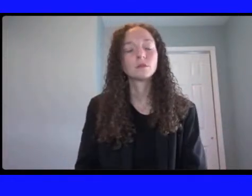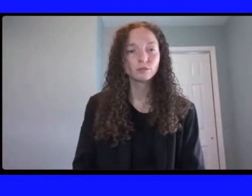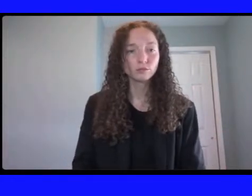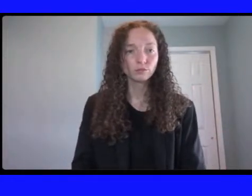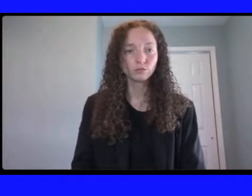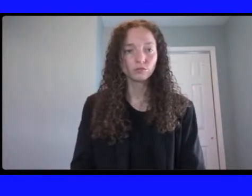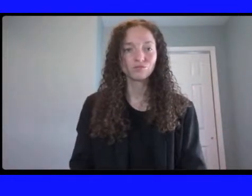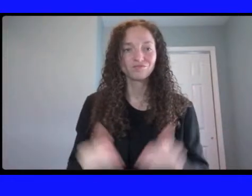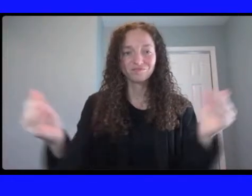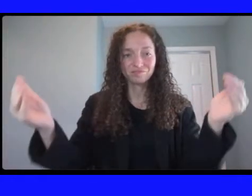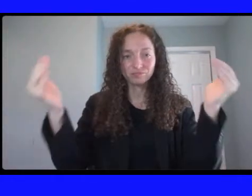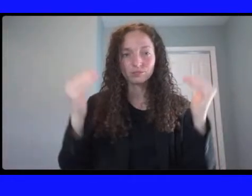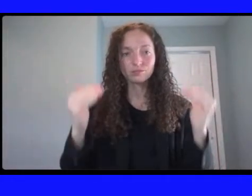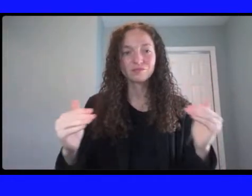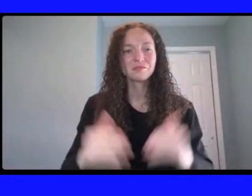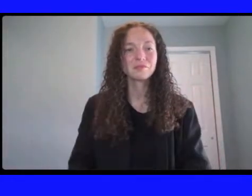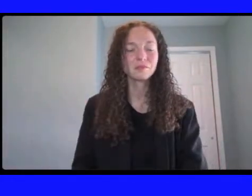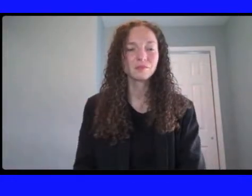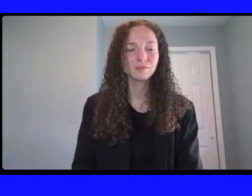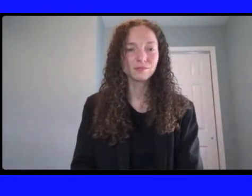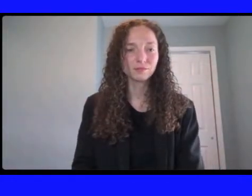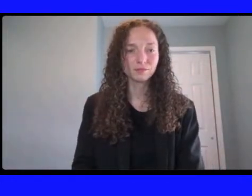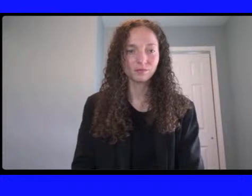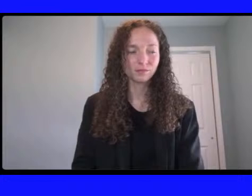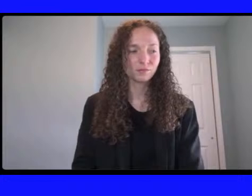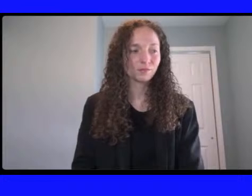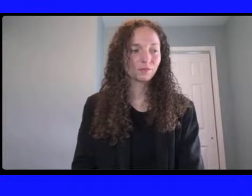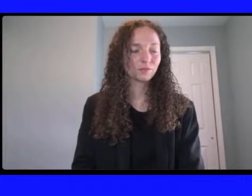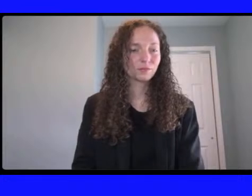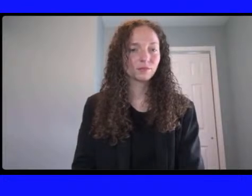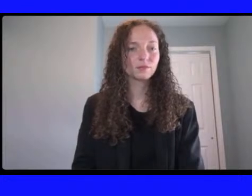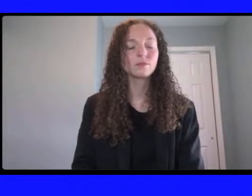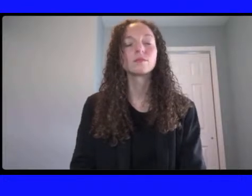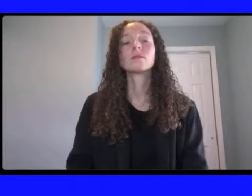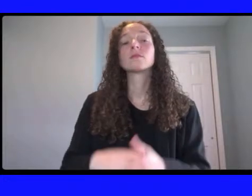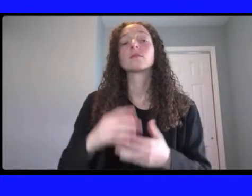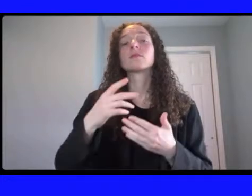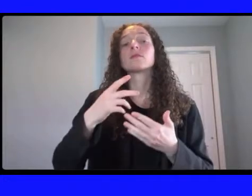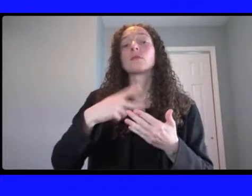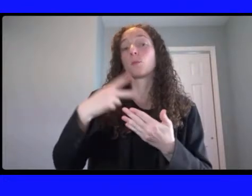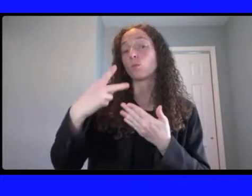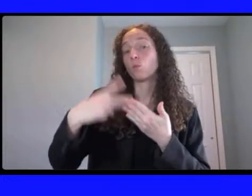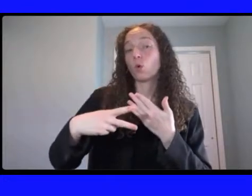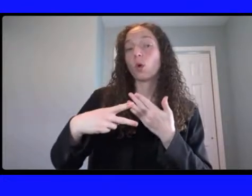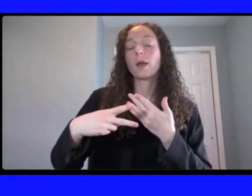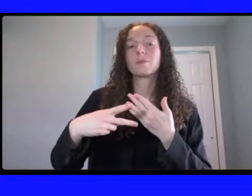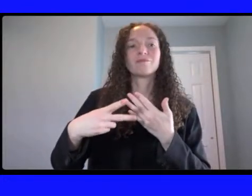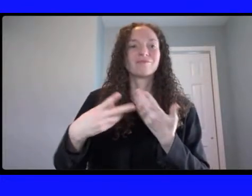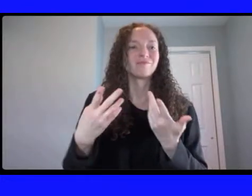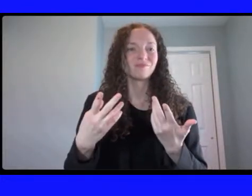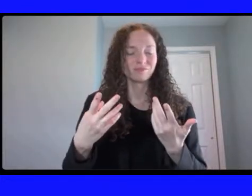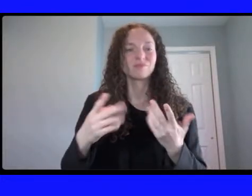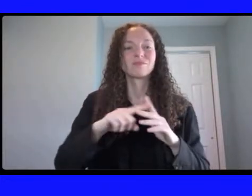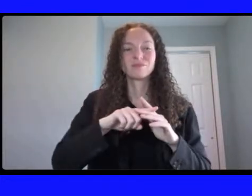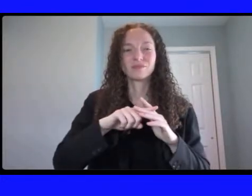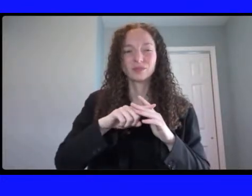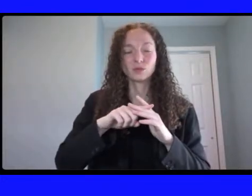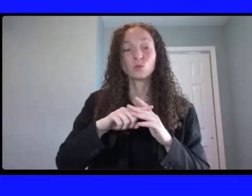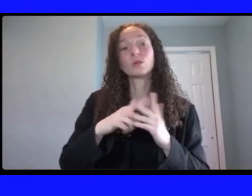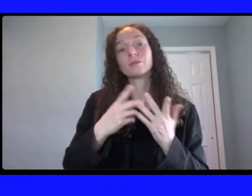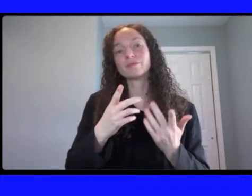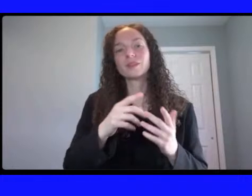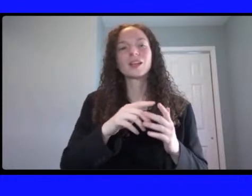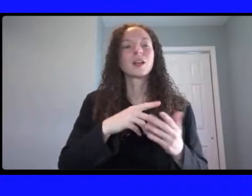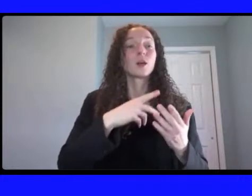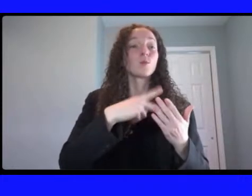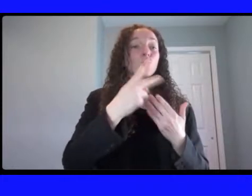phases of life. And one of those 10 points was to come up with an advanced primary care model that really supports families in this, pretty